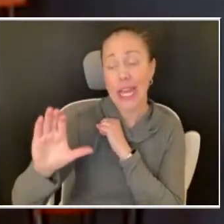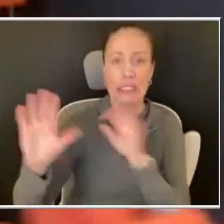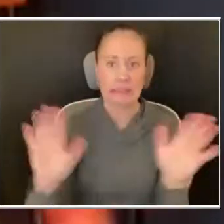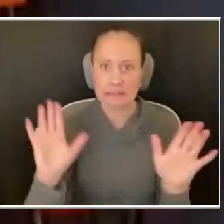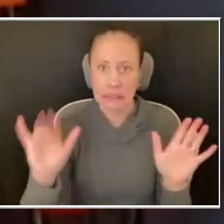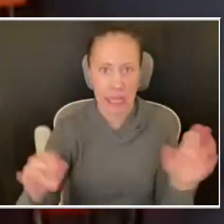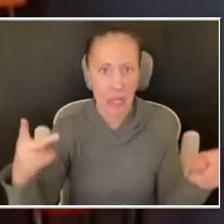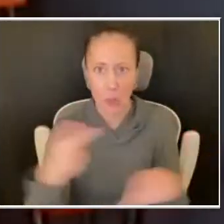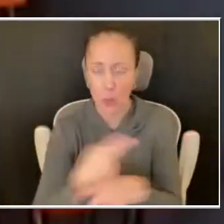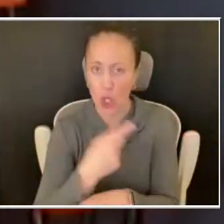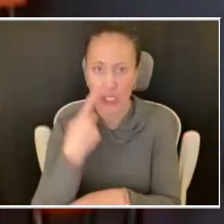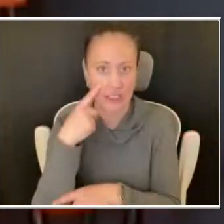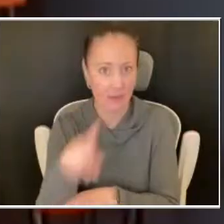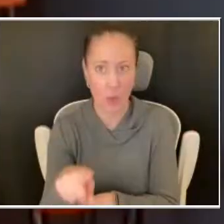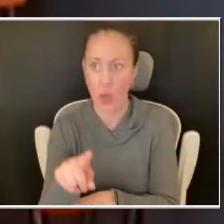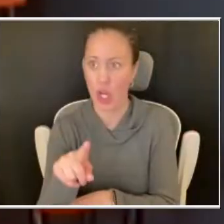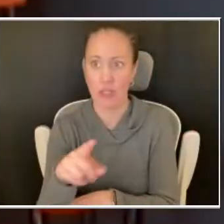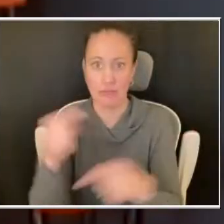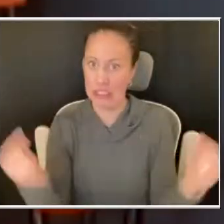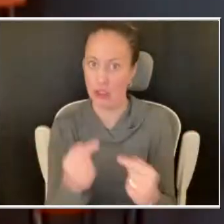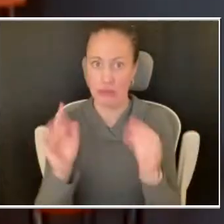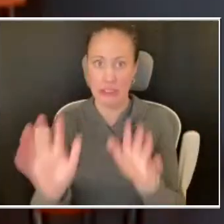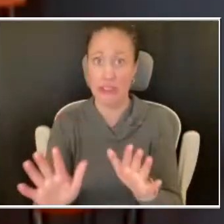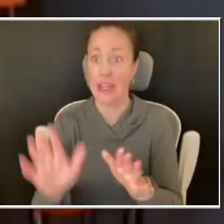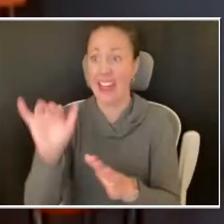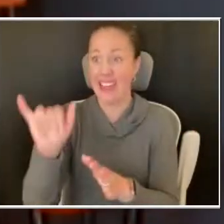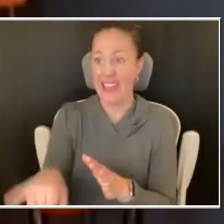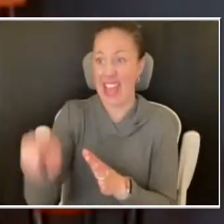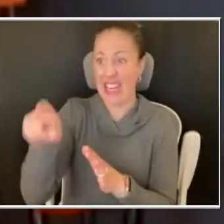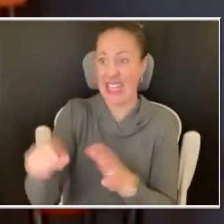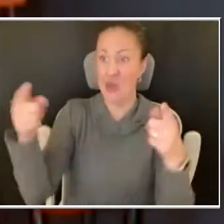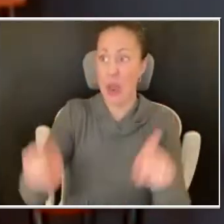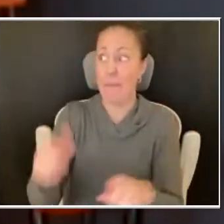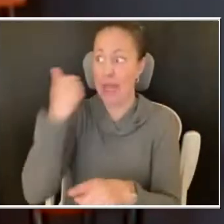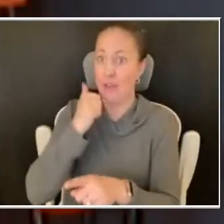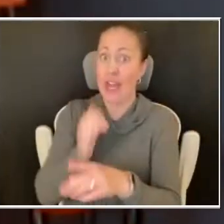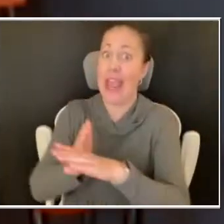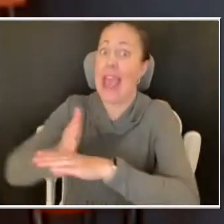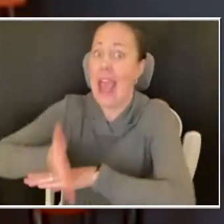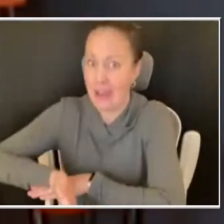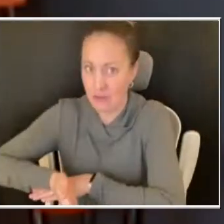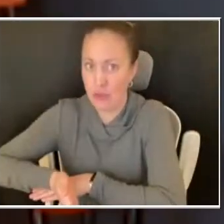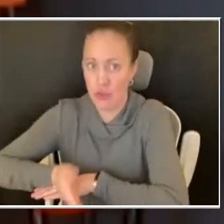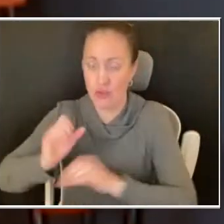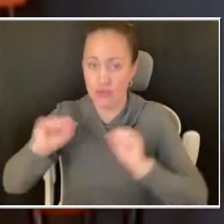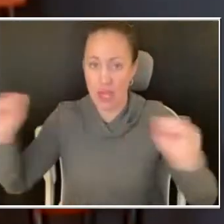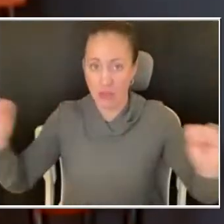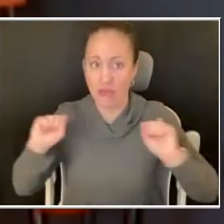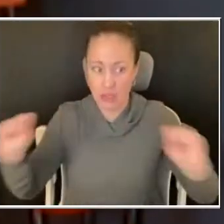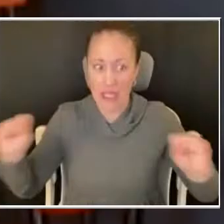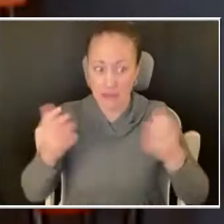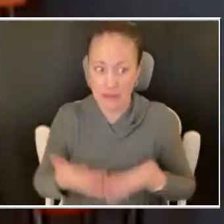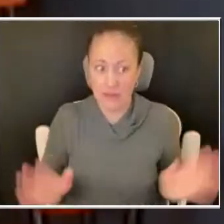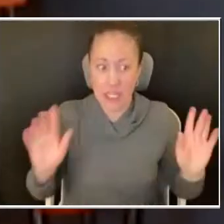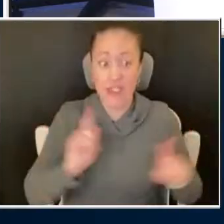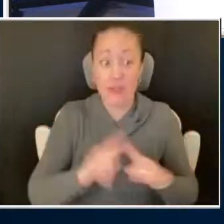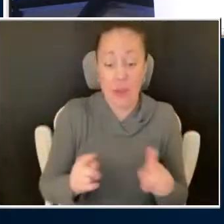is reserved for after sports activity and needs to be done daily. But before sports activity, a dynamic warm-up is key.